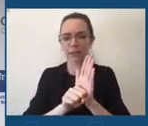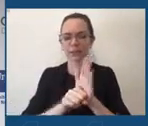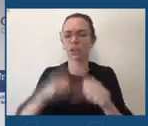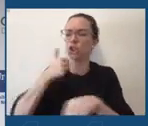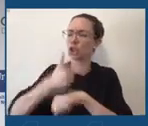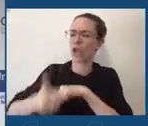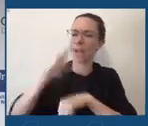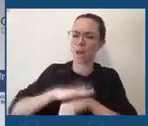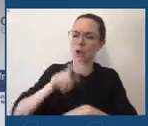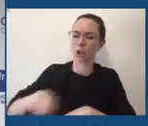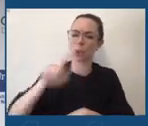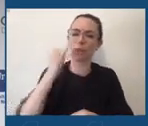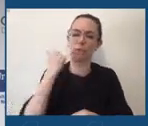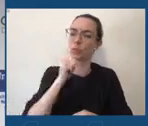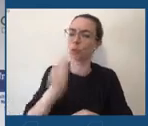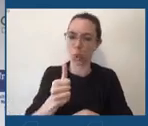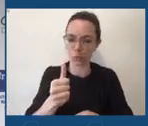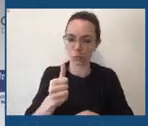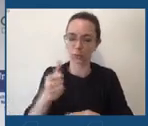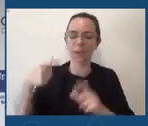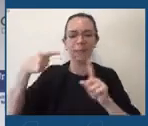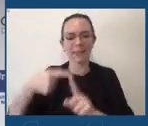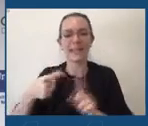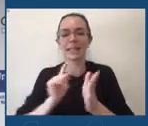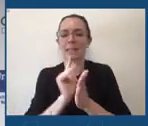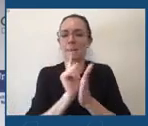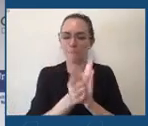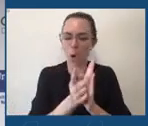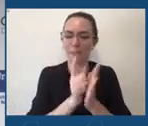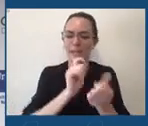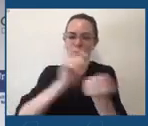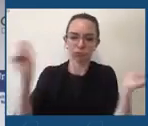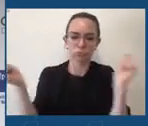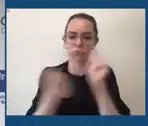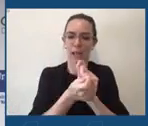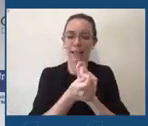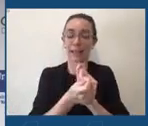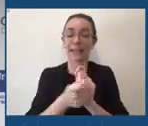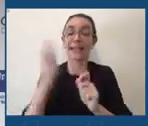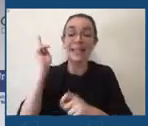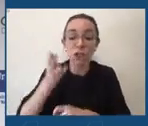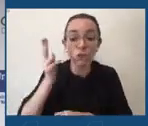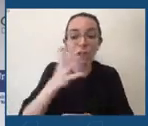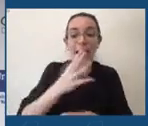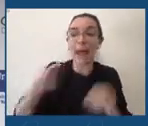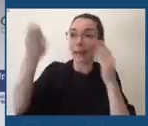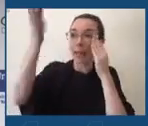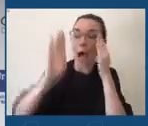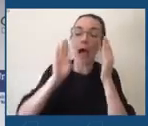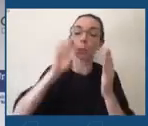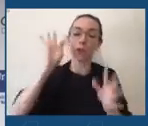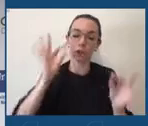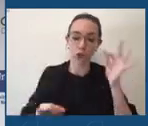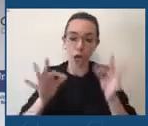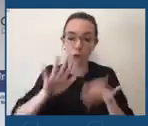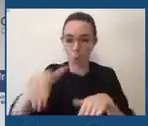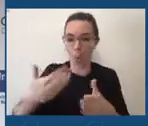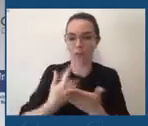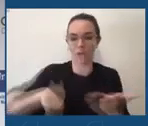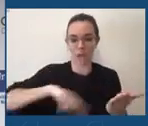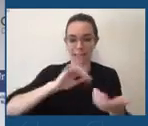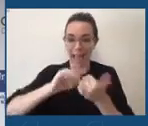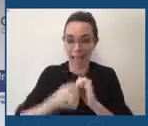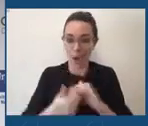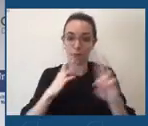you don't. This is a moment of reckoning. History and ultimately God will judge all of us by how we responded to